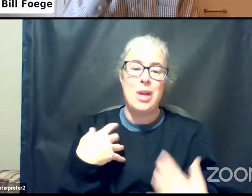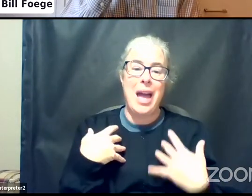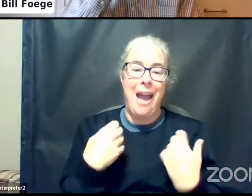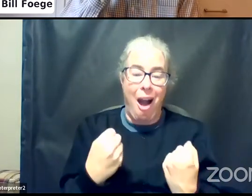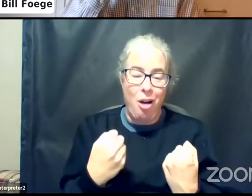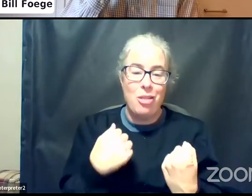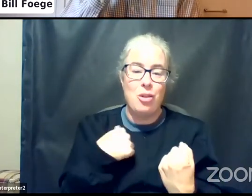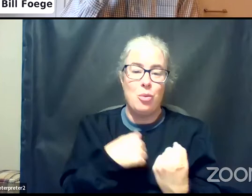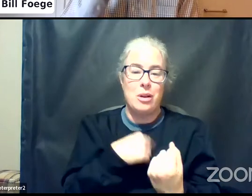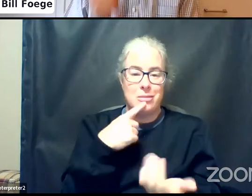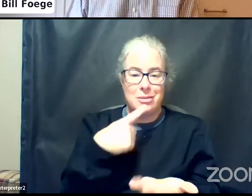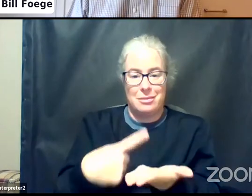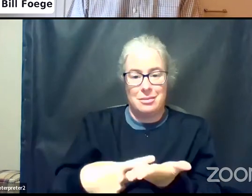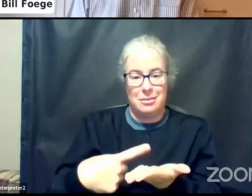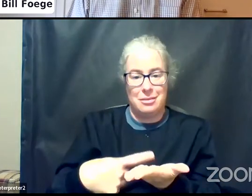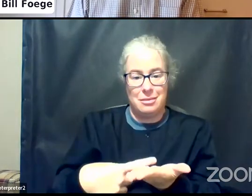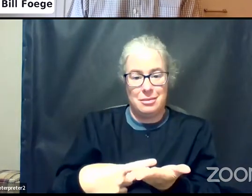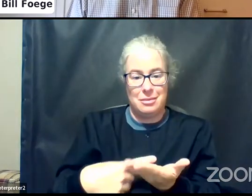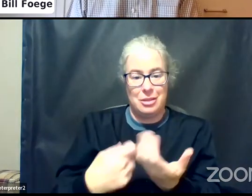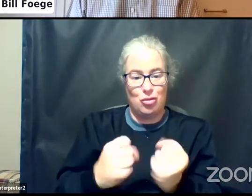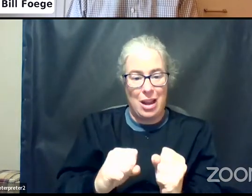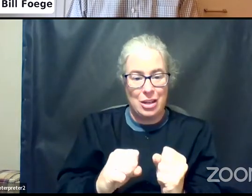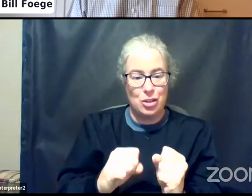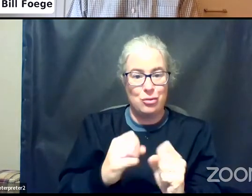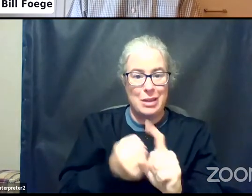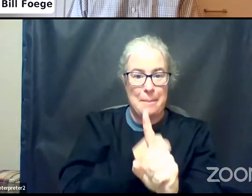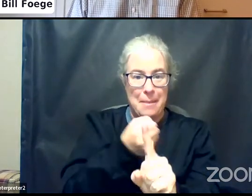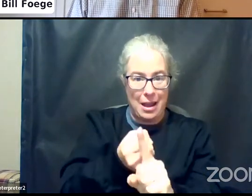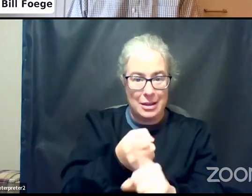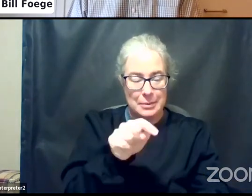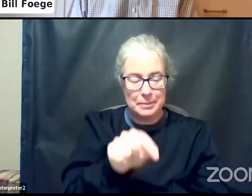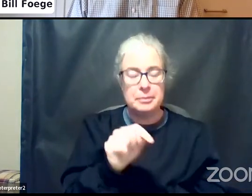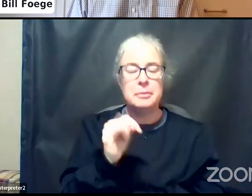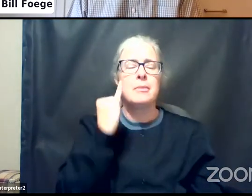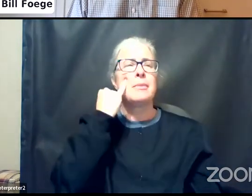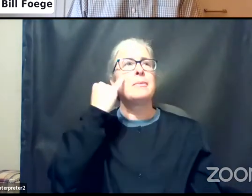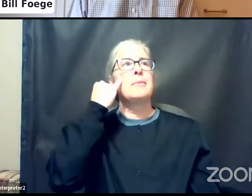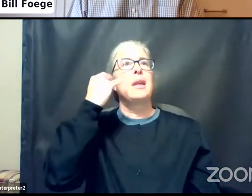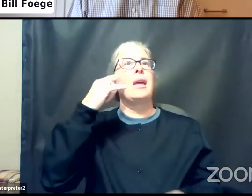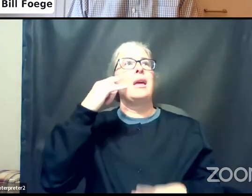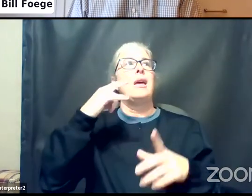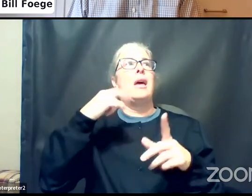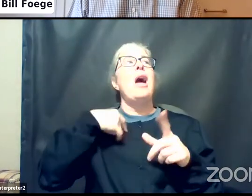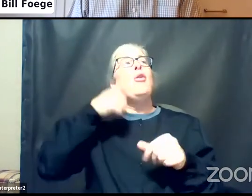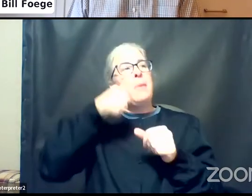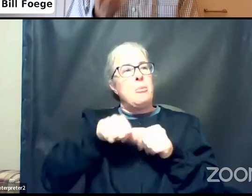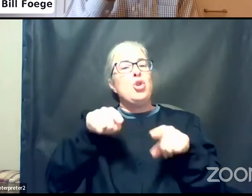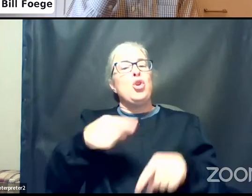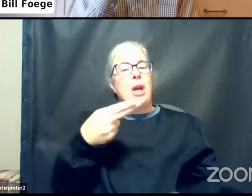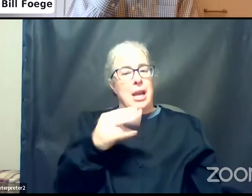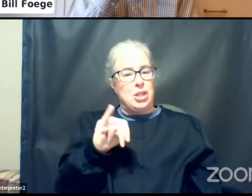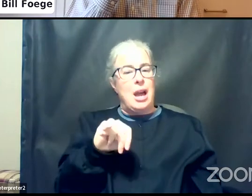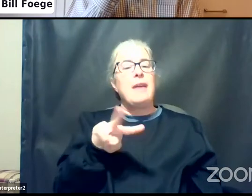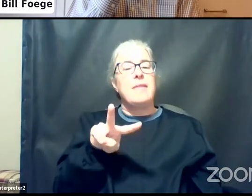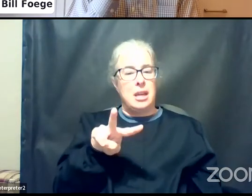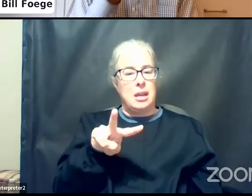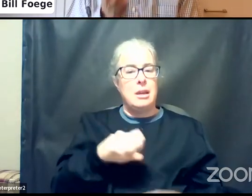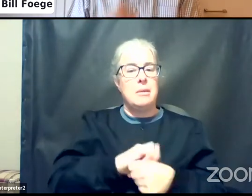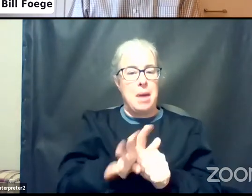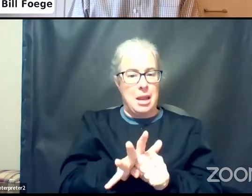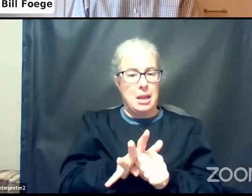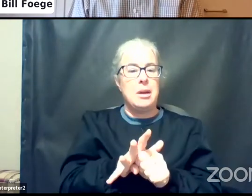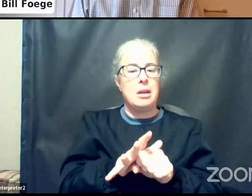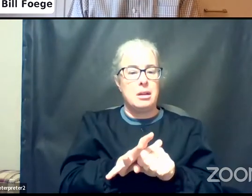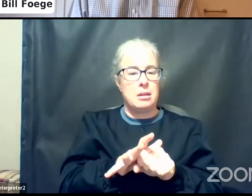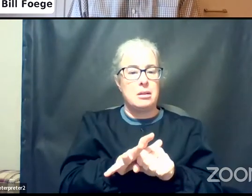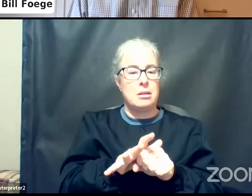Health we're we're actually trying to have an impact on and I can remember um during the HIV pandemic where